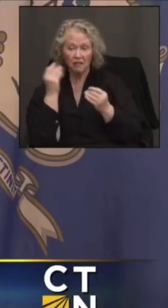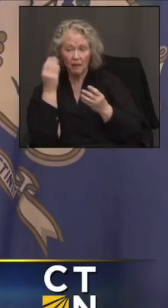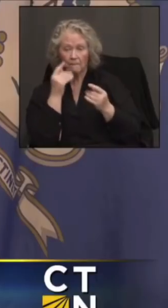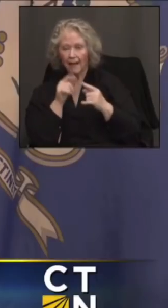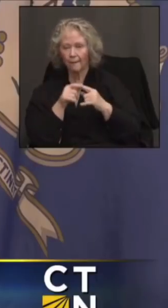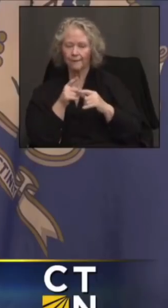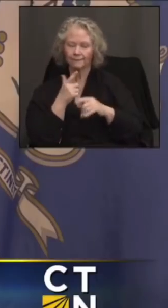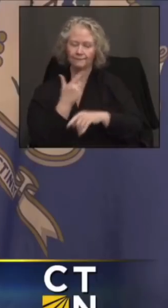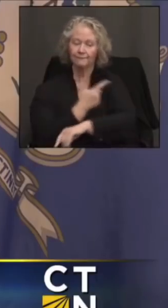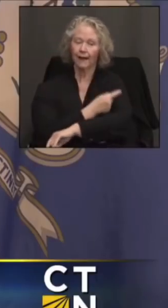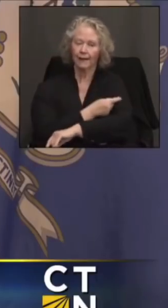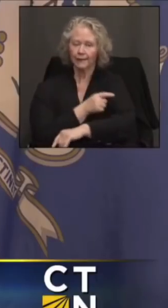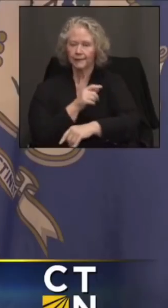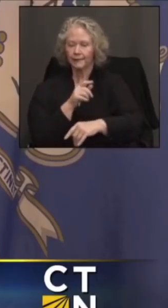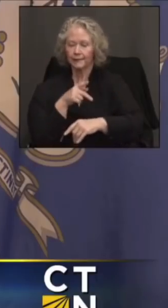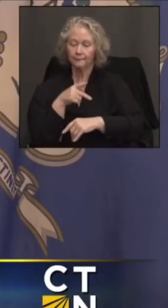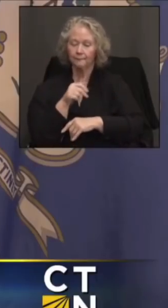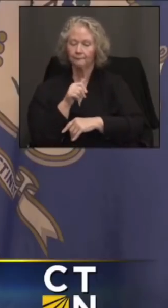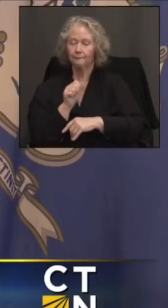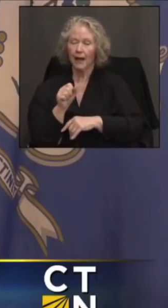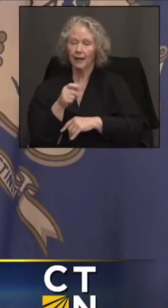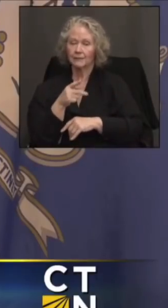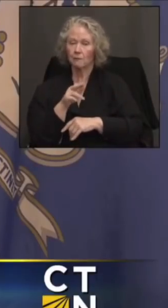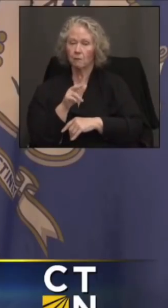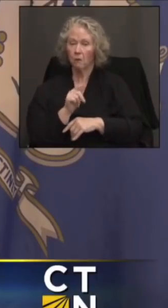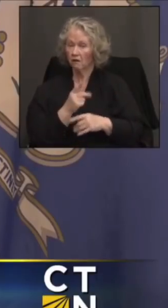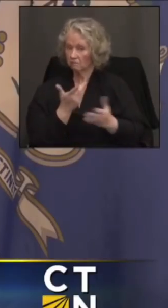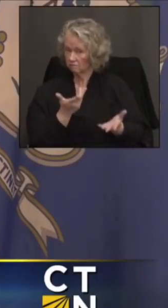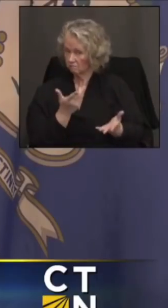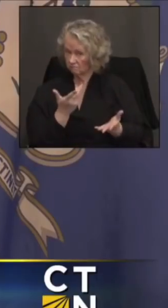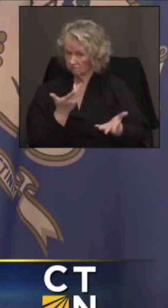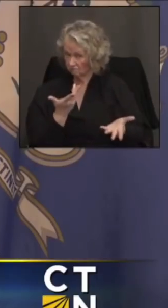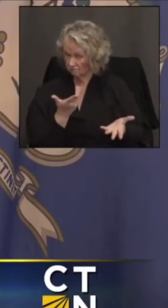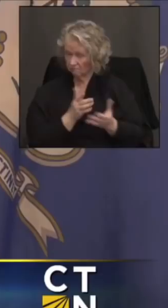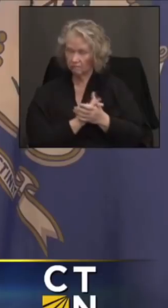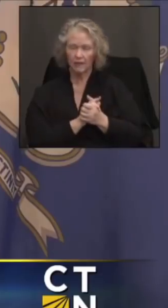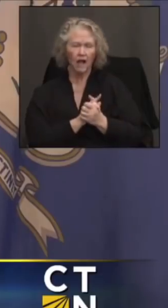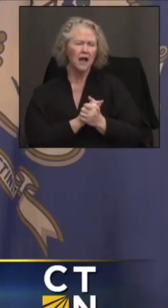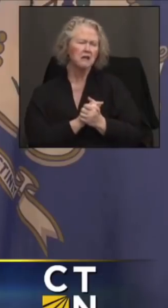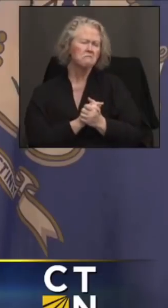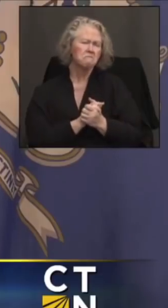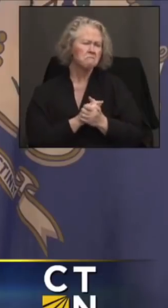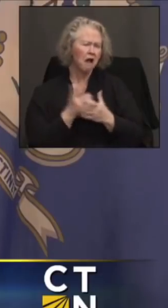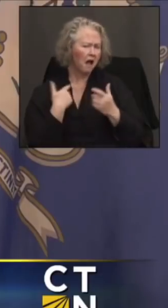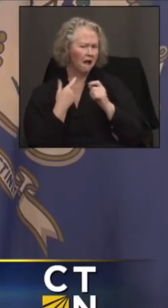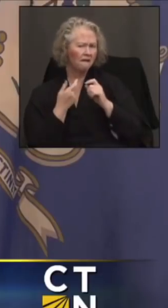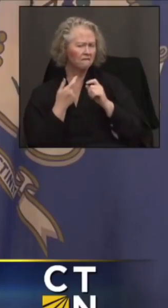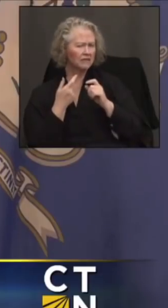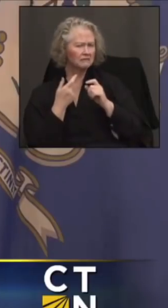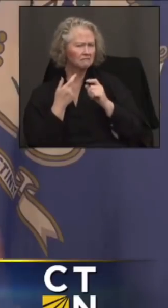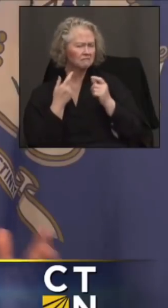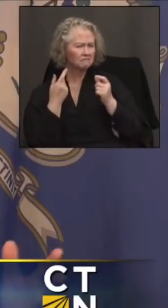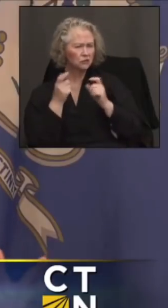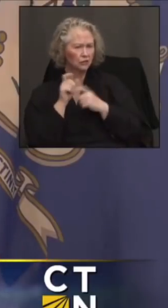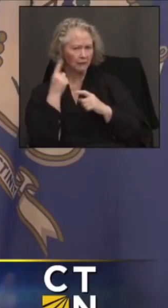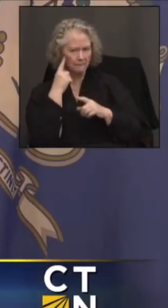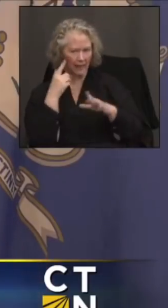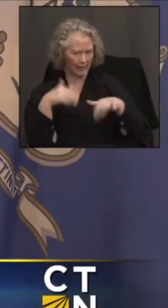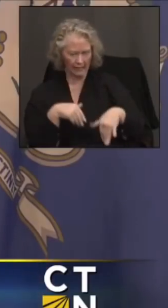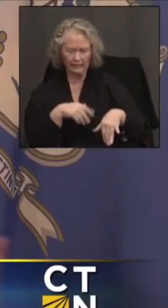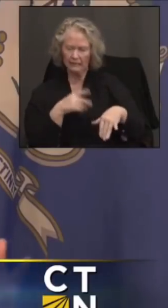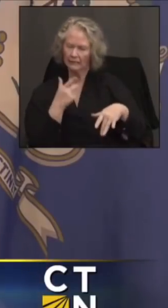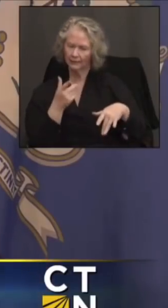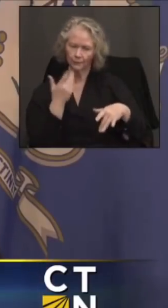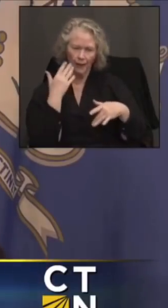I mean, I don't think we've asked you about this in the last week or so. Yeah, nothing has changed on that. I'm doing everything I can to, as